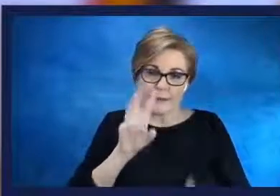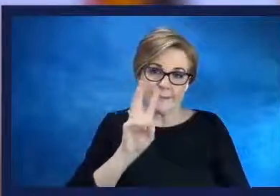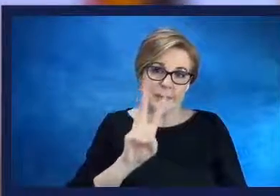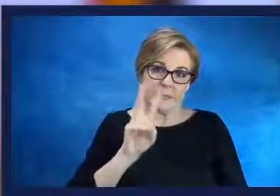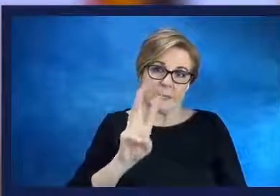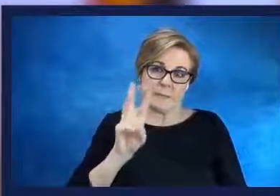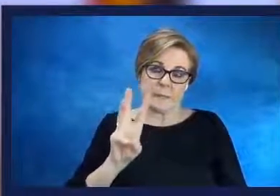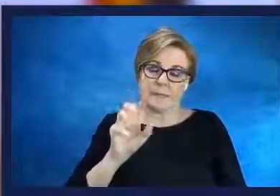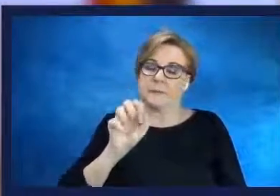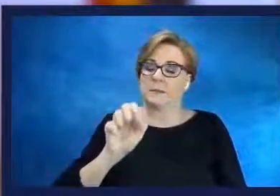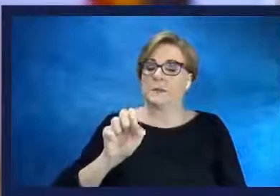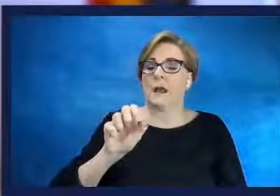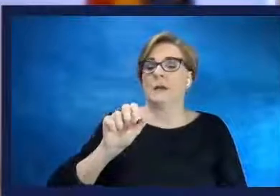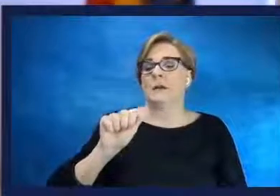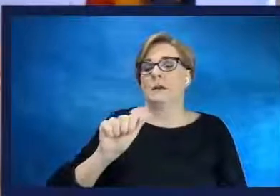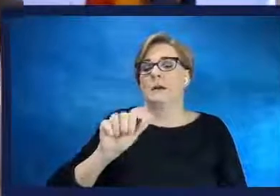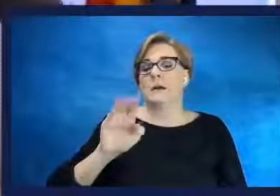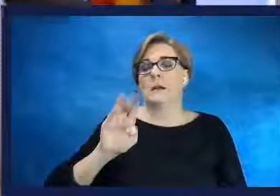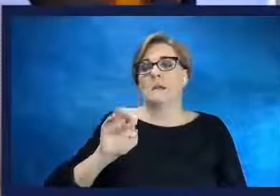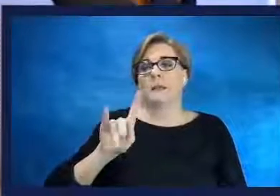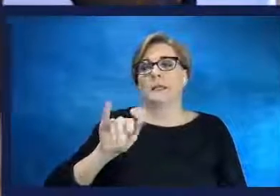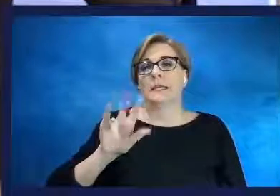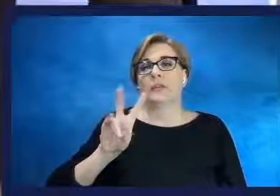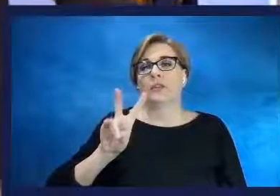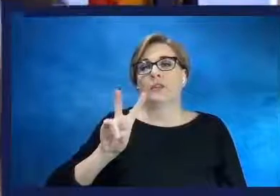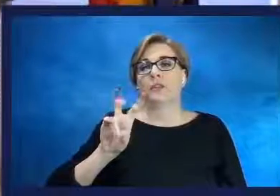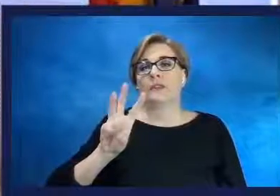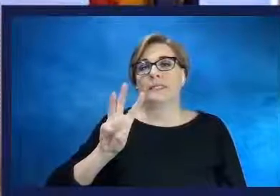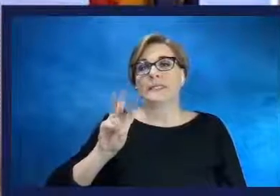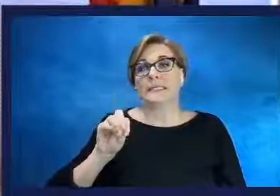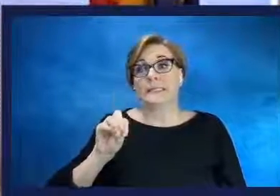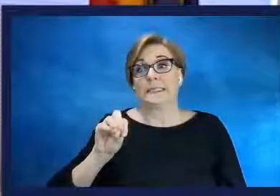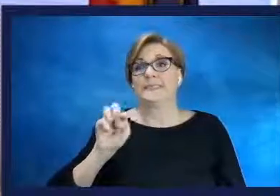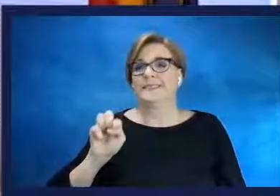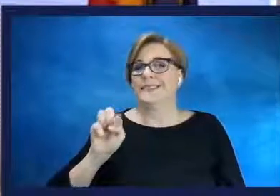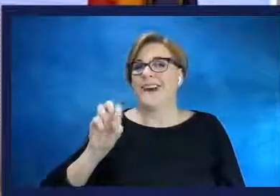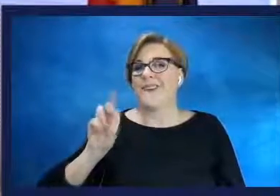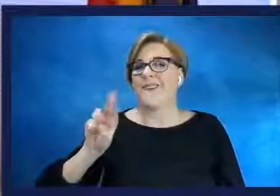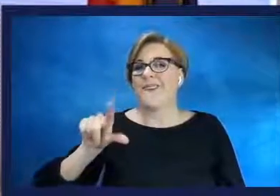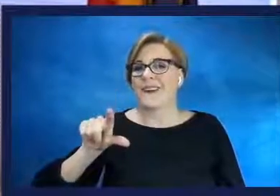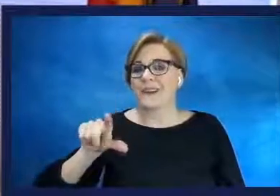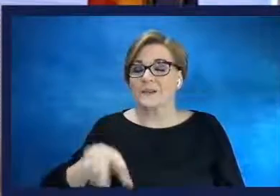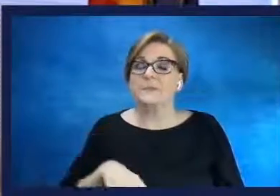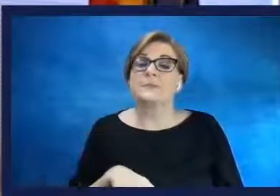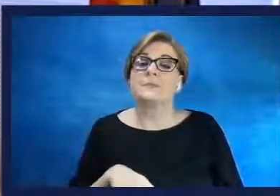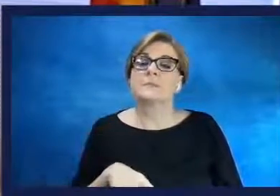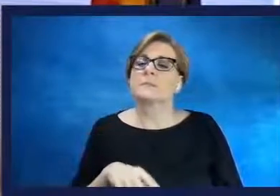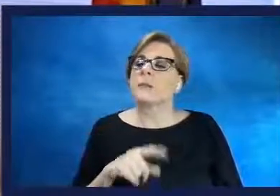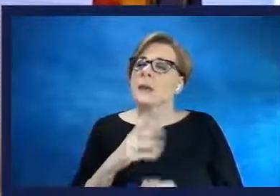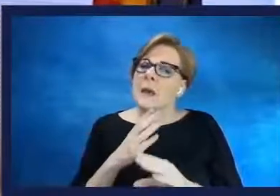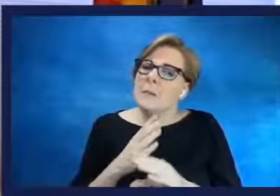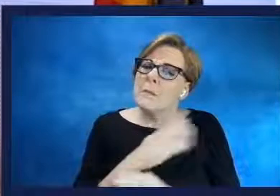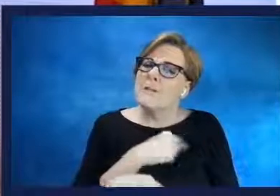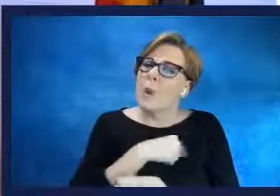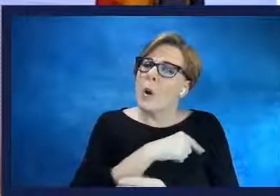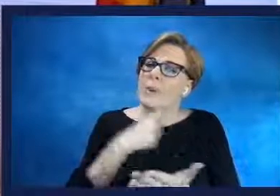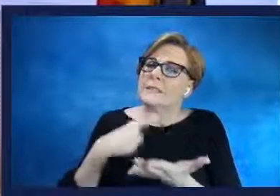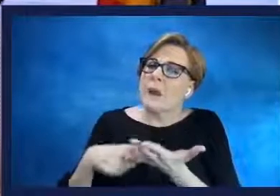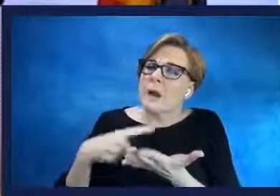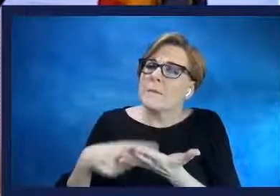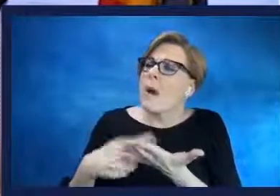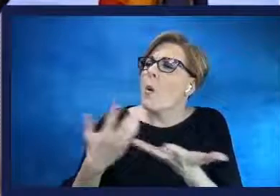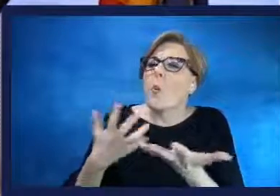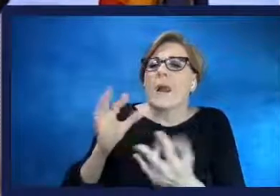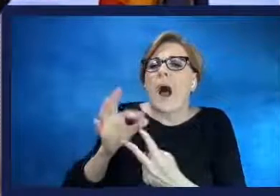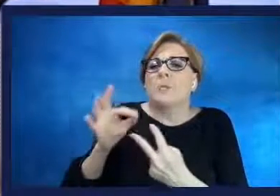www.ability360.org or org. So before we get into those voting options for voters with disabilities,